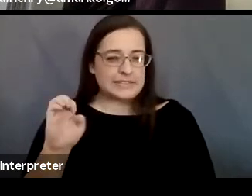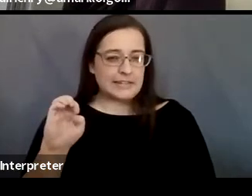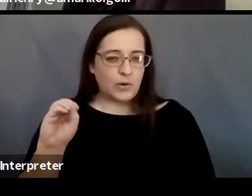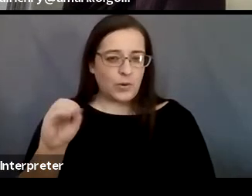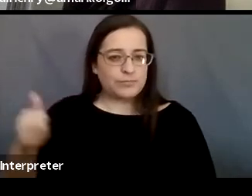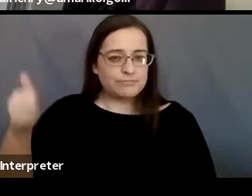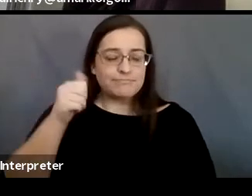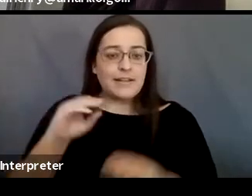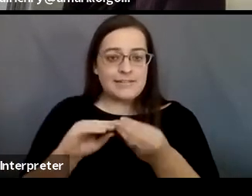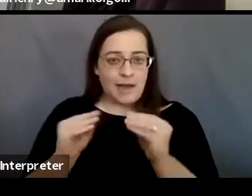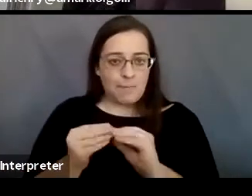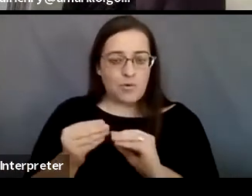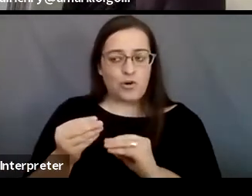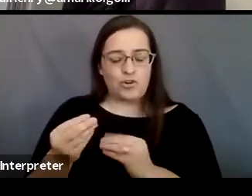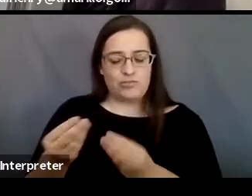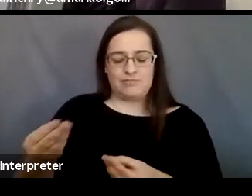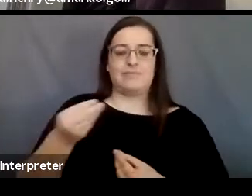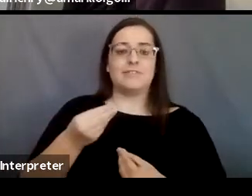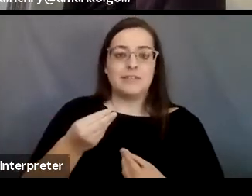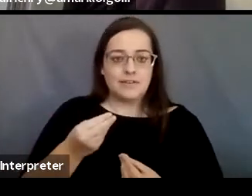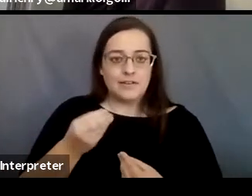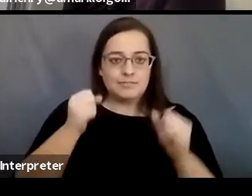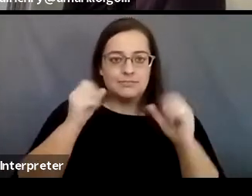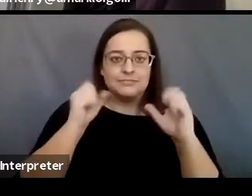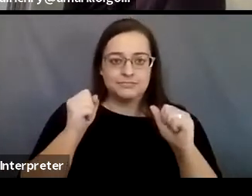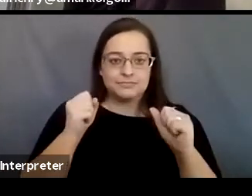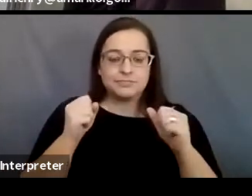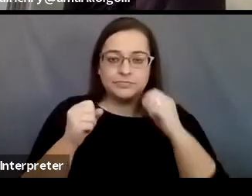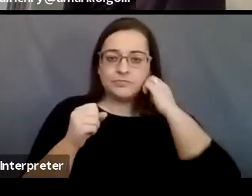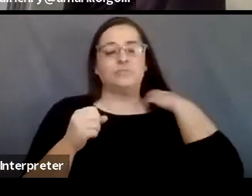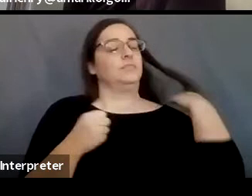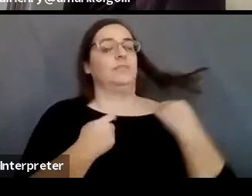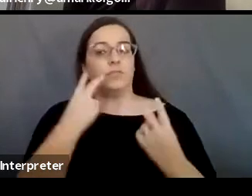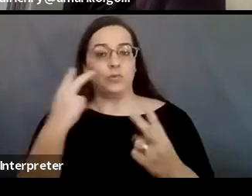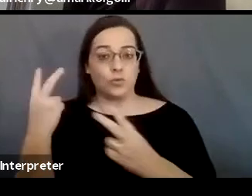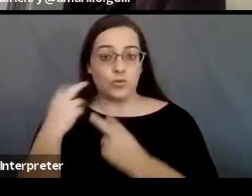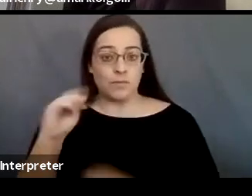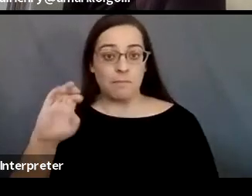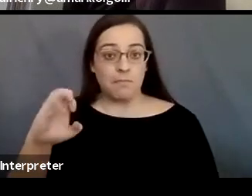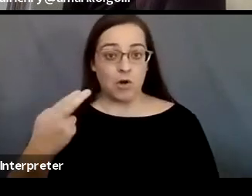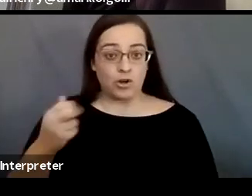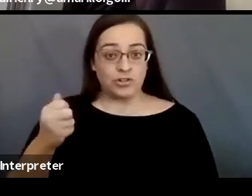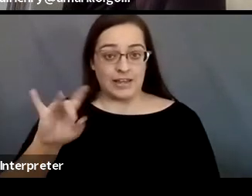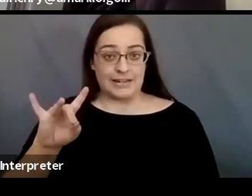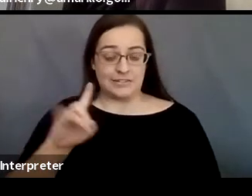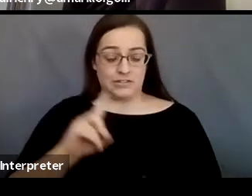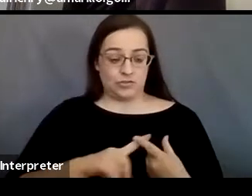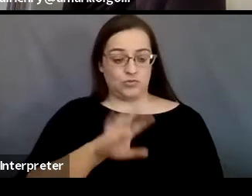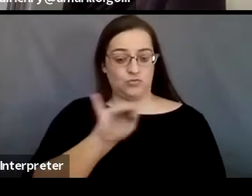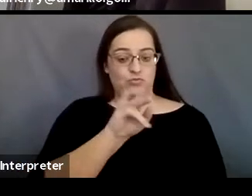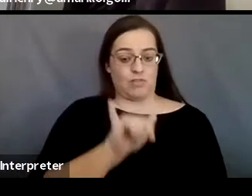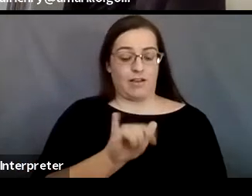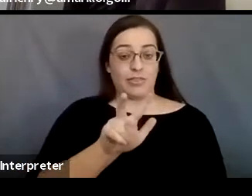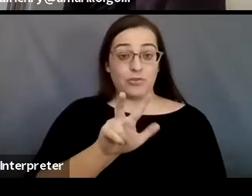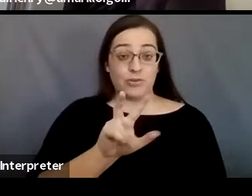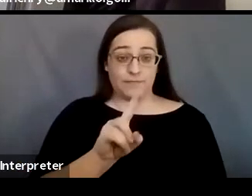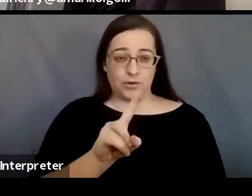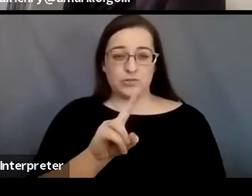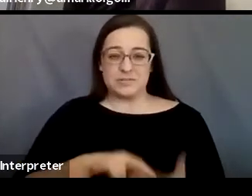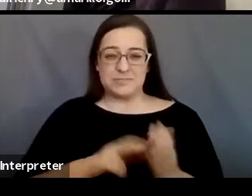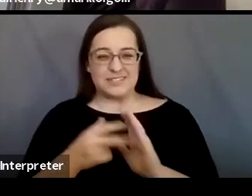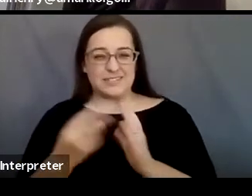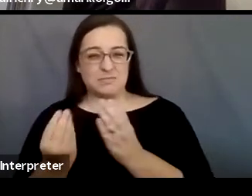about our experience at Northwest since the pandemic started. So if you look back from March 18th to July 31st, so that's the springtime,